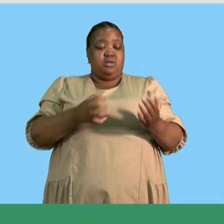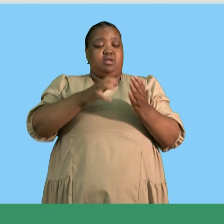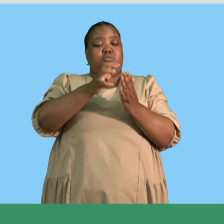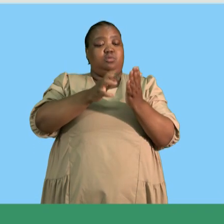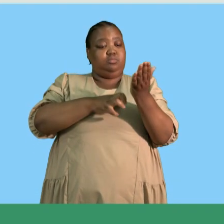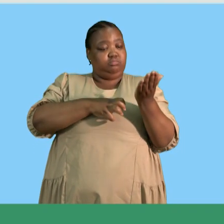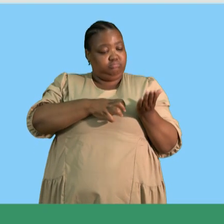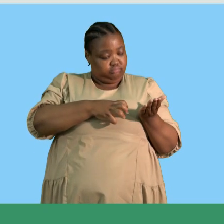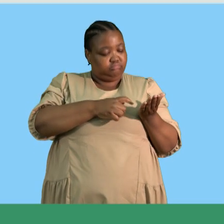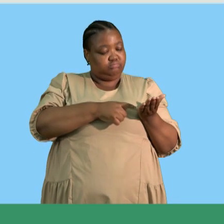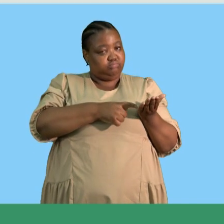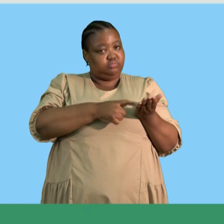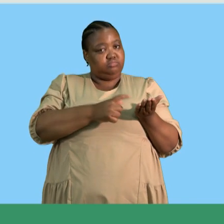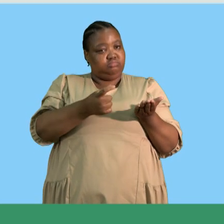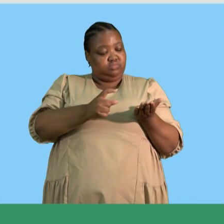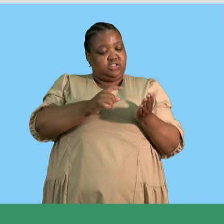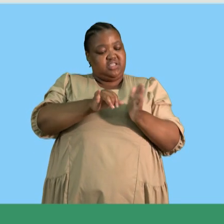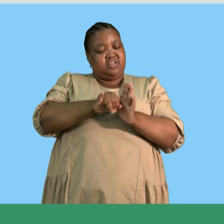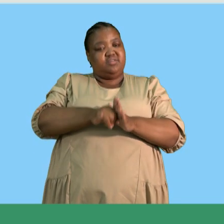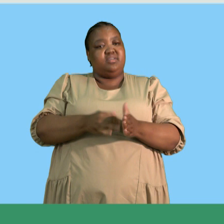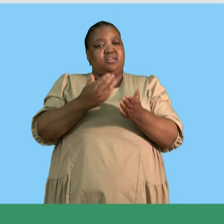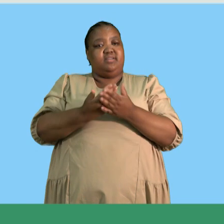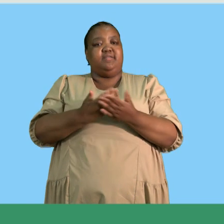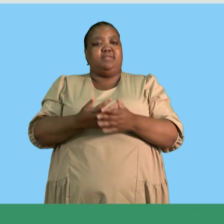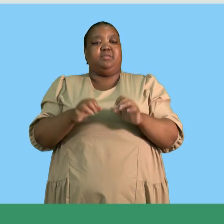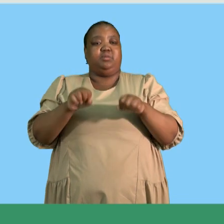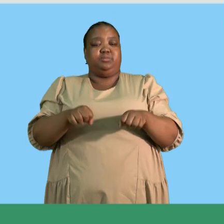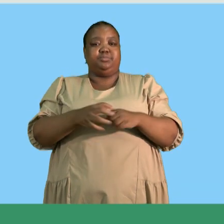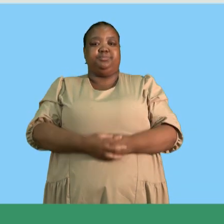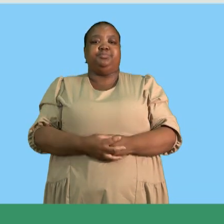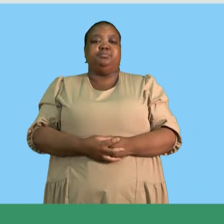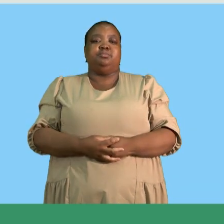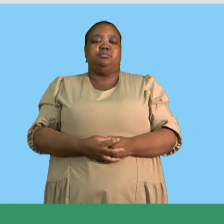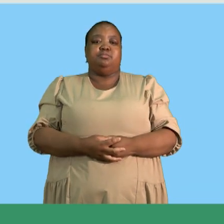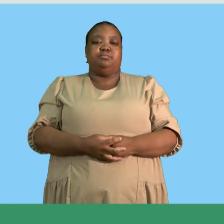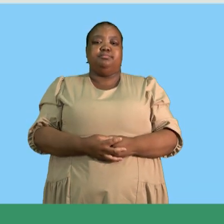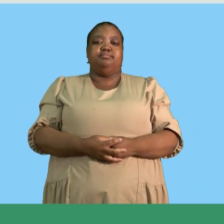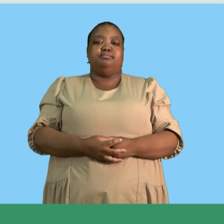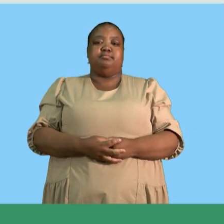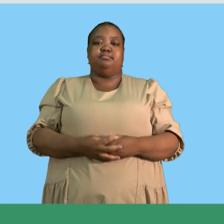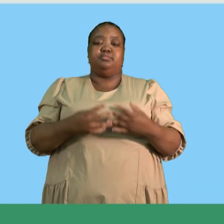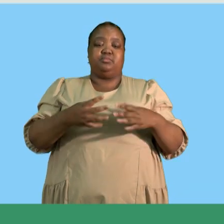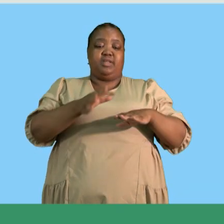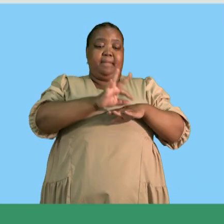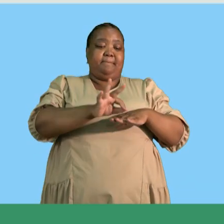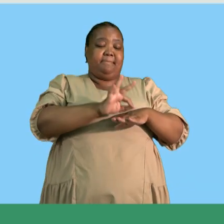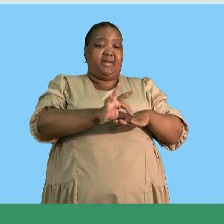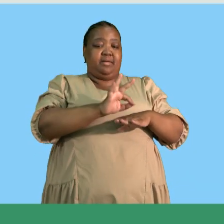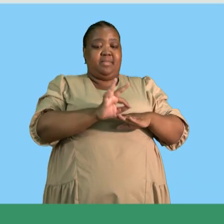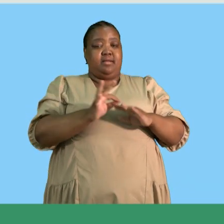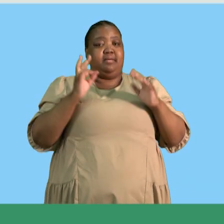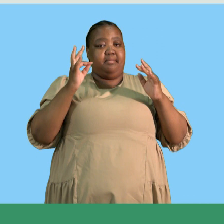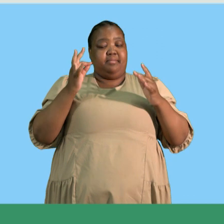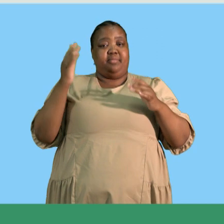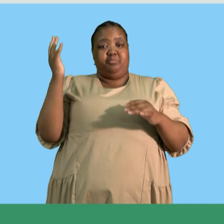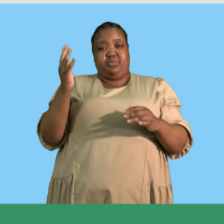scenario. Then it is very easy to confuse the factors to consider when preparing a